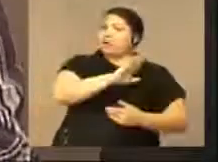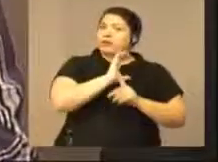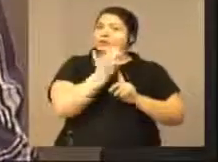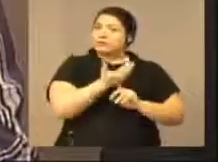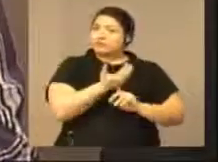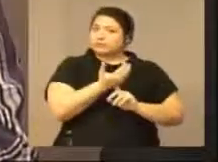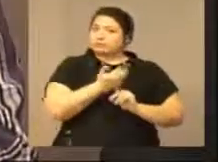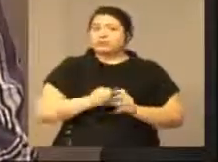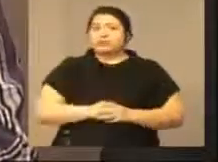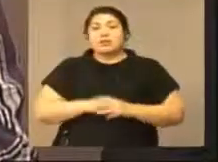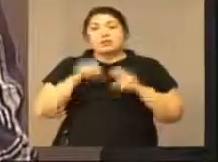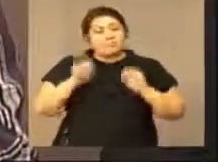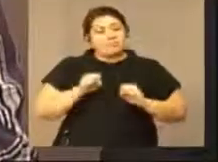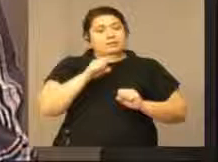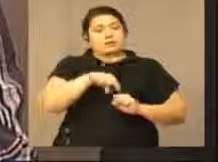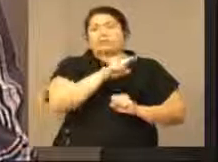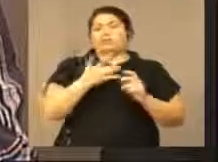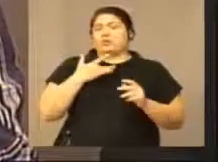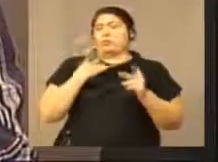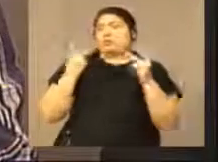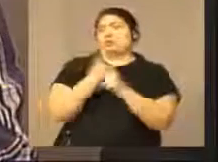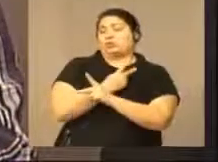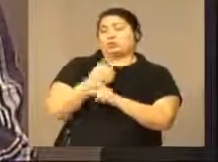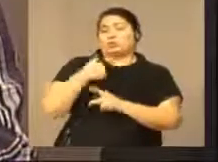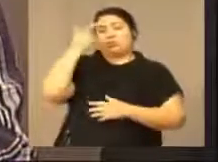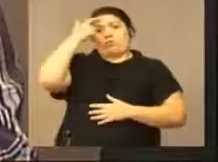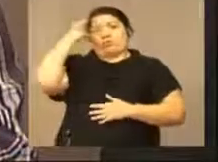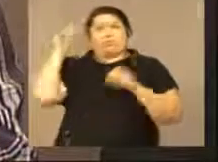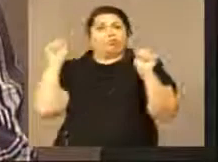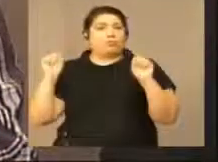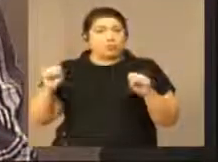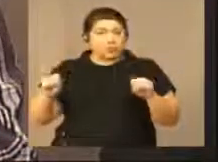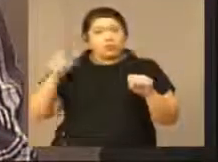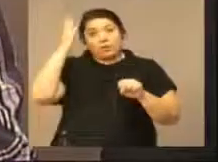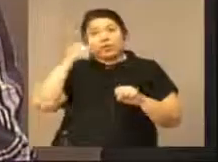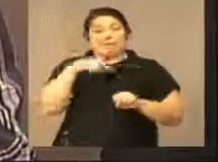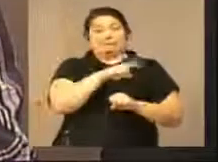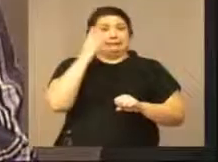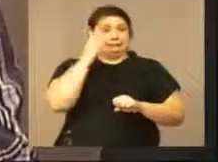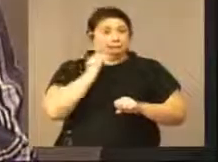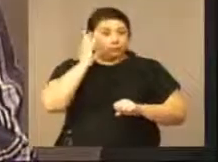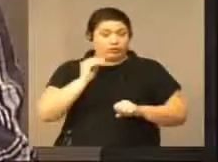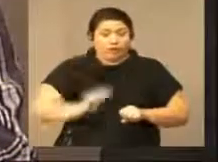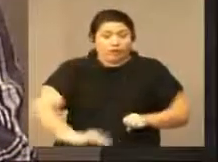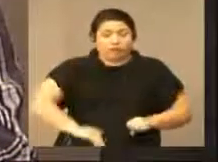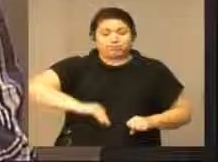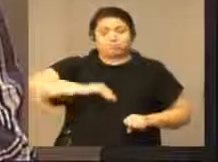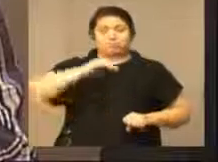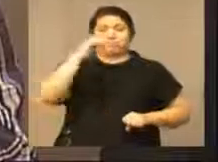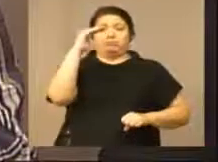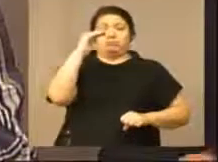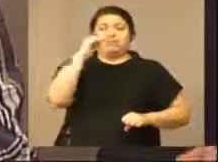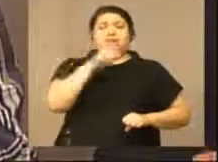doubly traumatize for seniors for the simple reason that many of them have gone through the